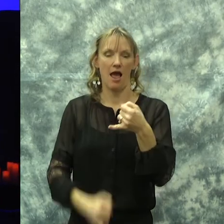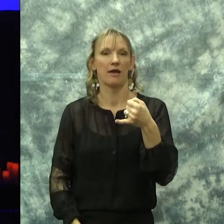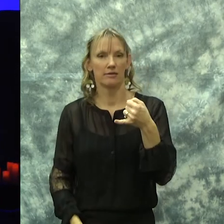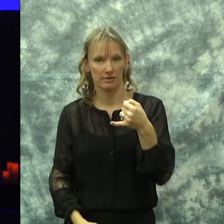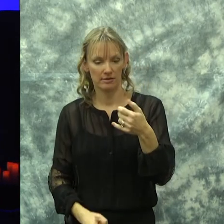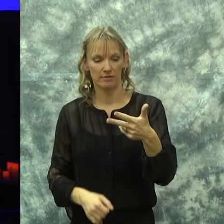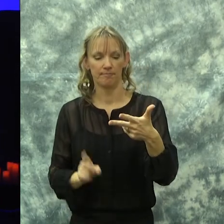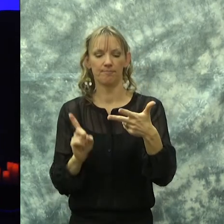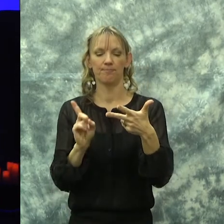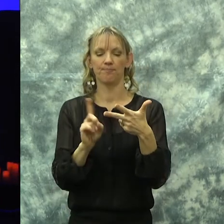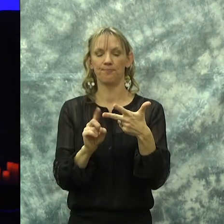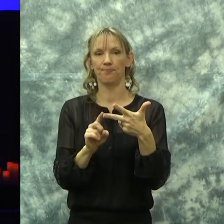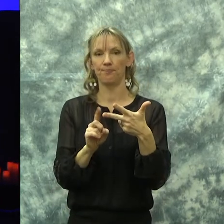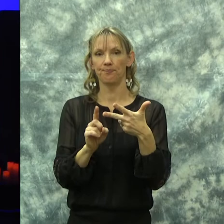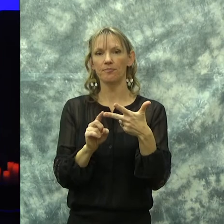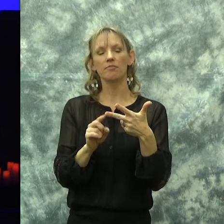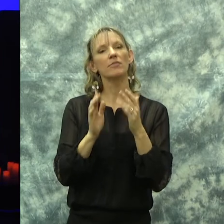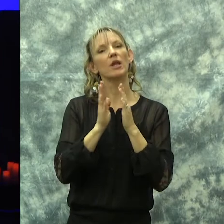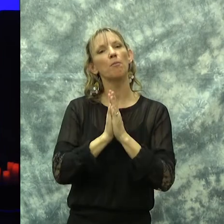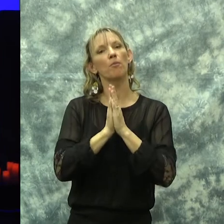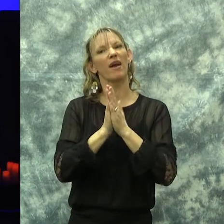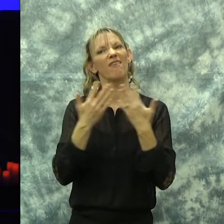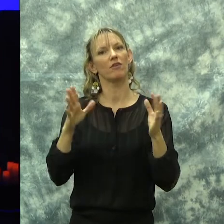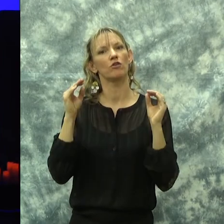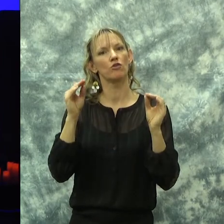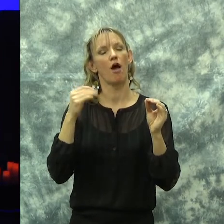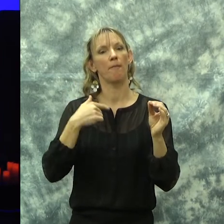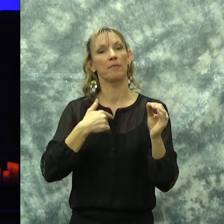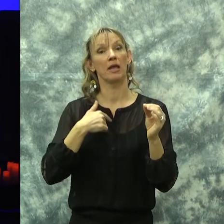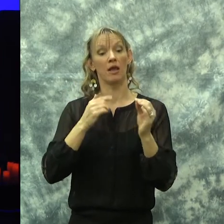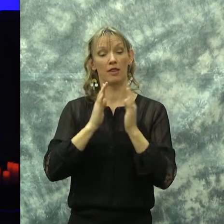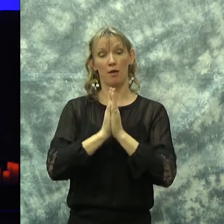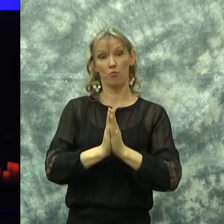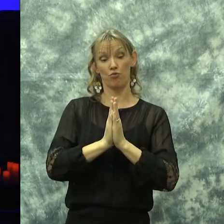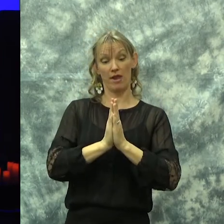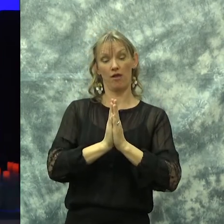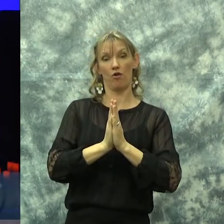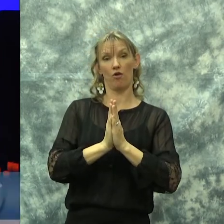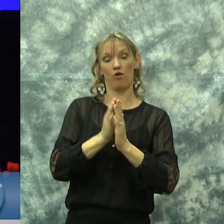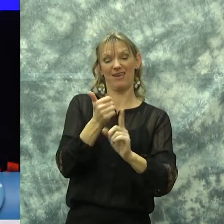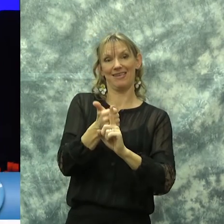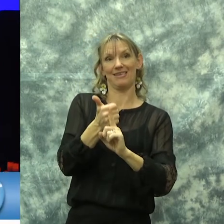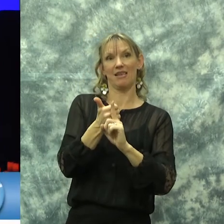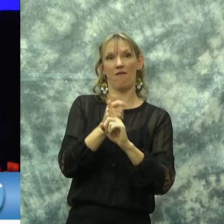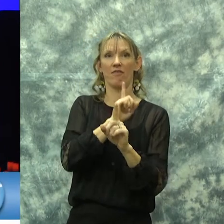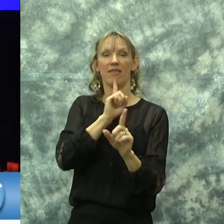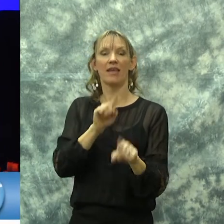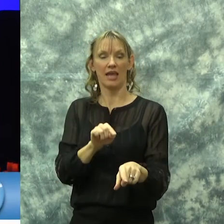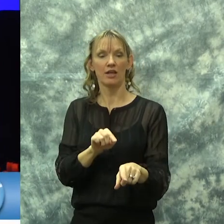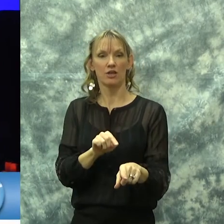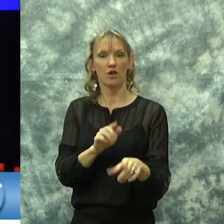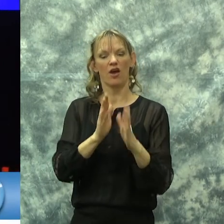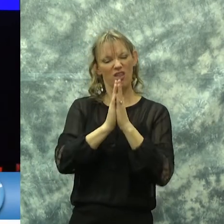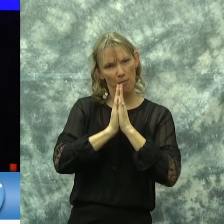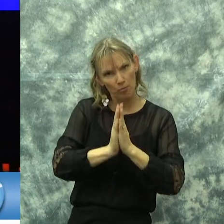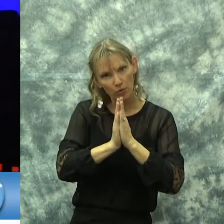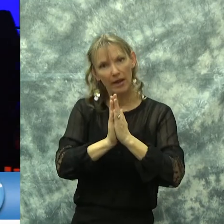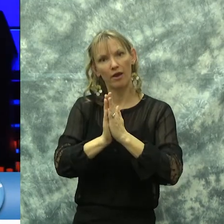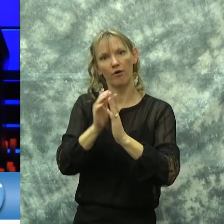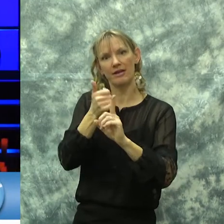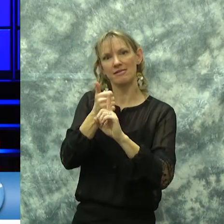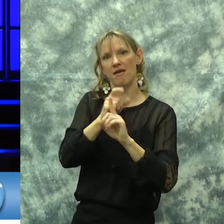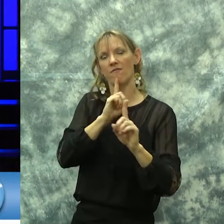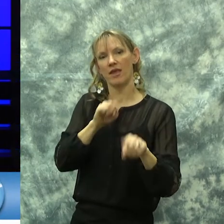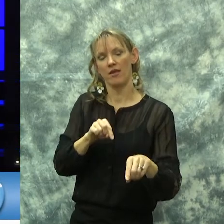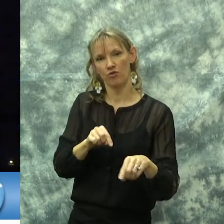Lastly, prayer has taught me that the prayer is the answer. That the prayer is